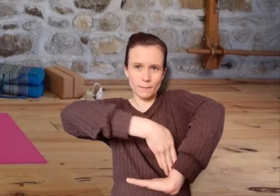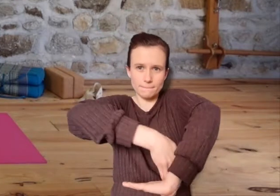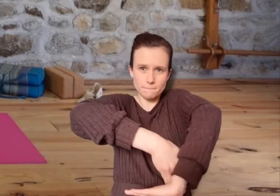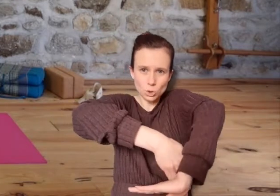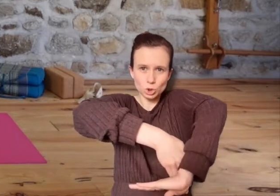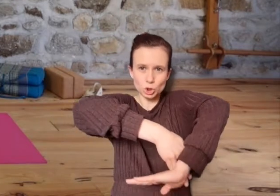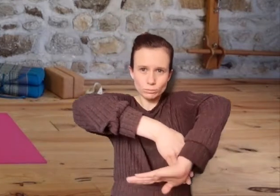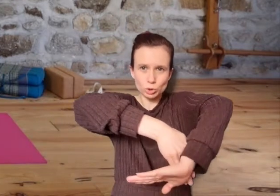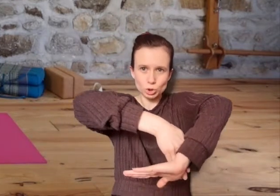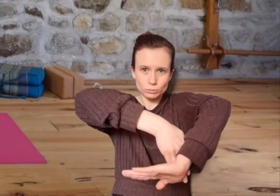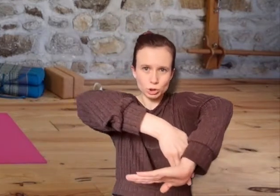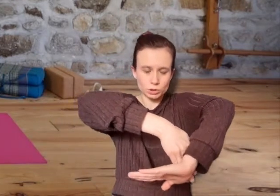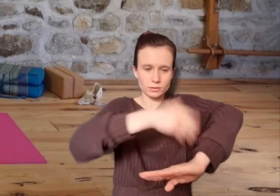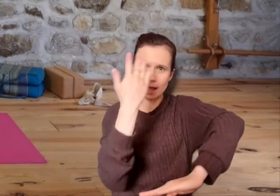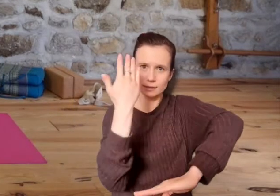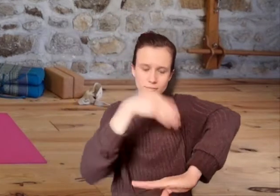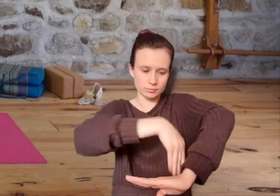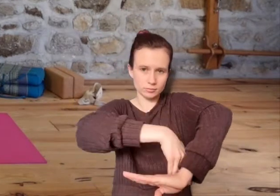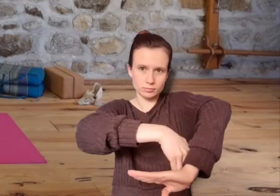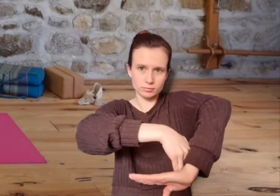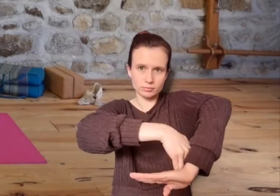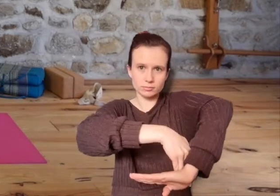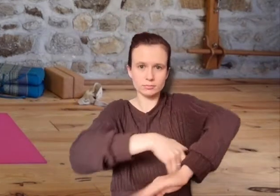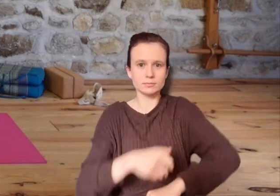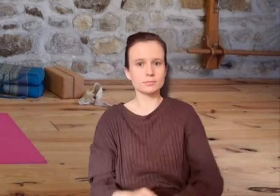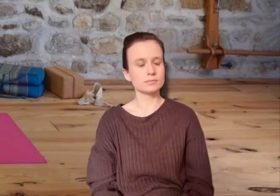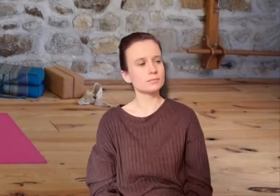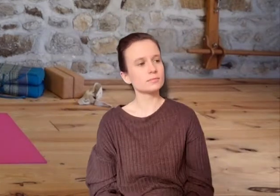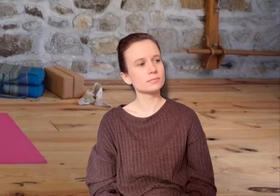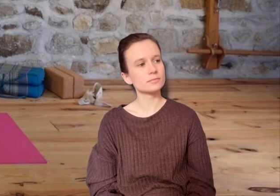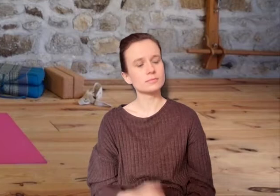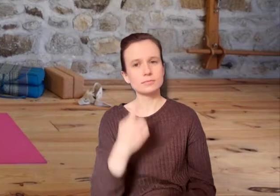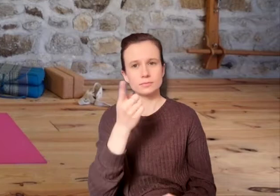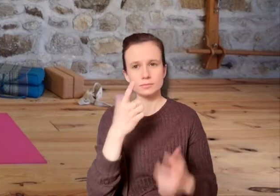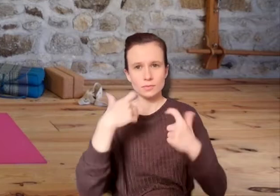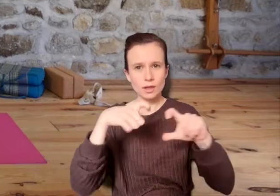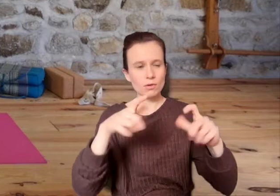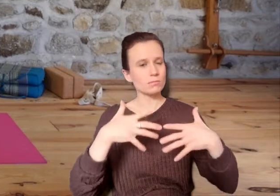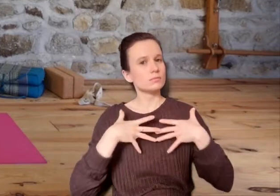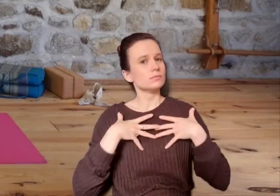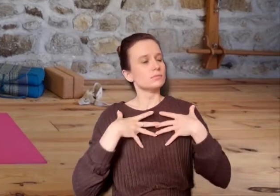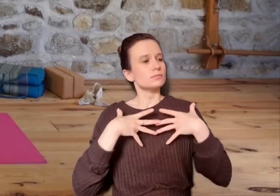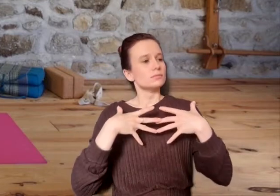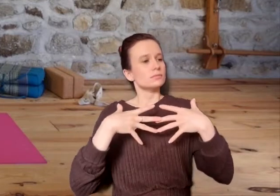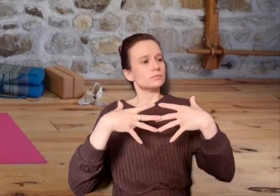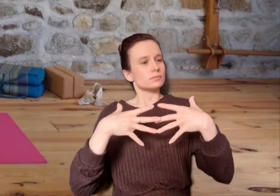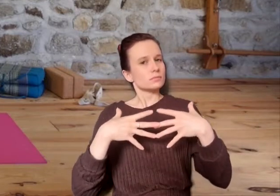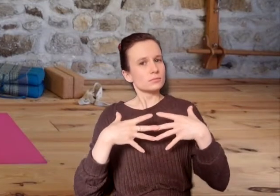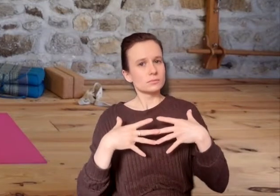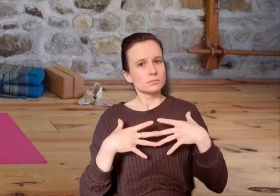arm. Keep the breath going. Again, think about that top arm, keeping it in line or slightly in front of the